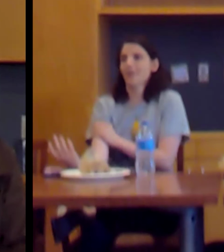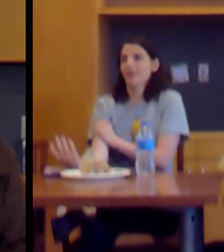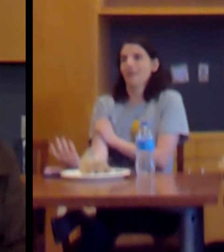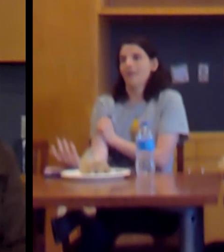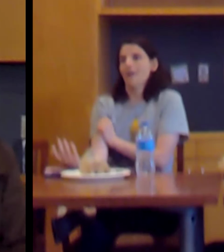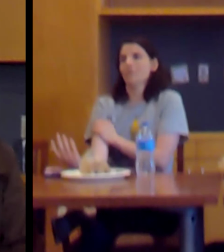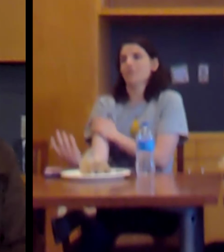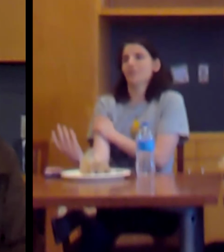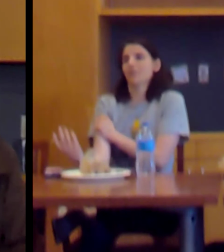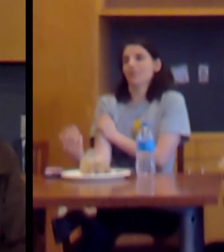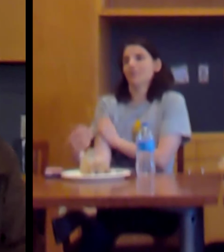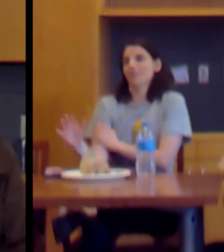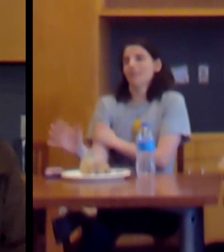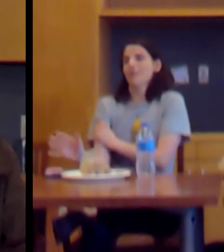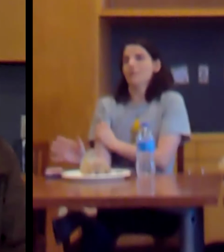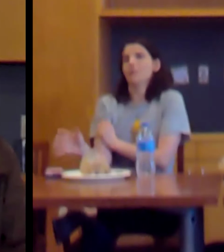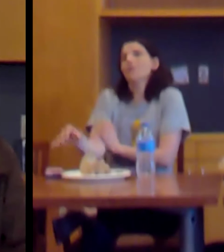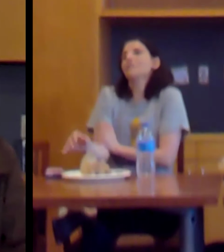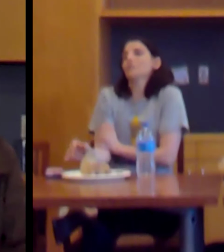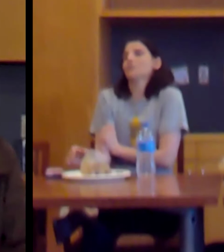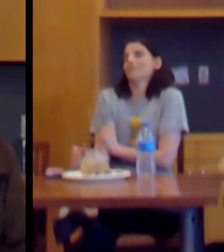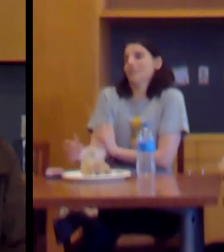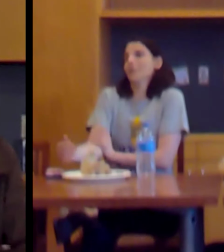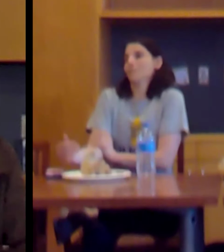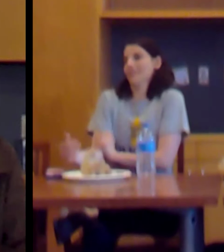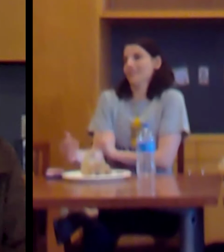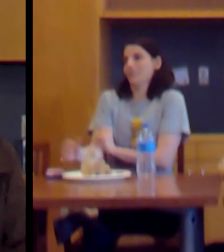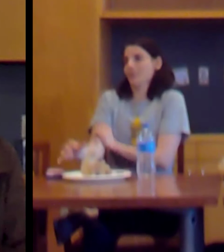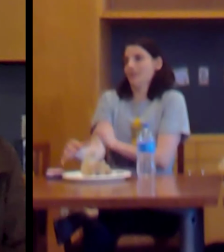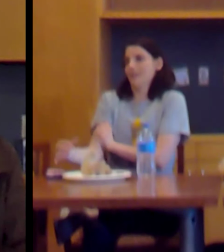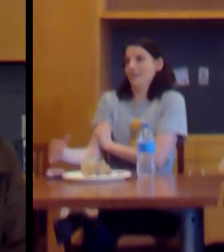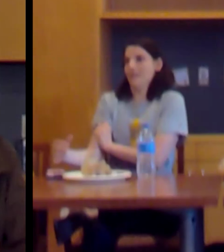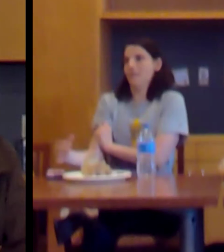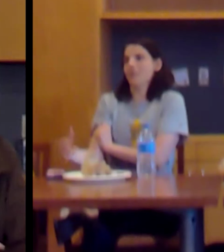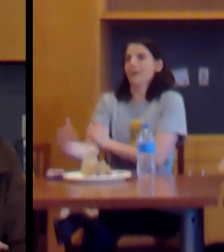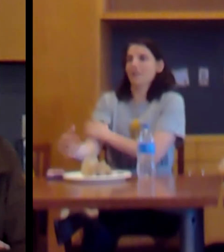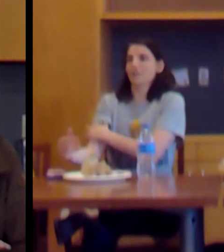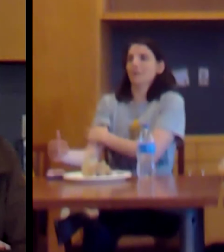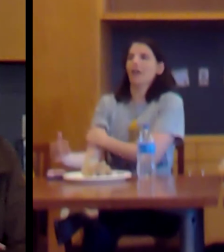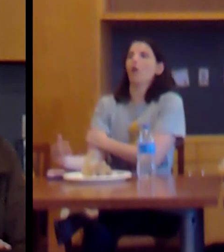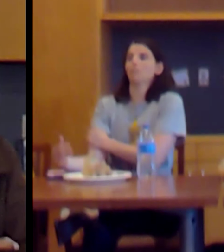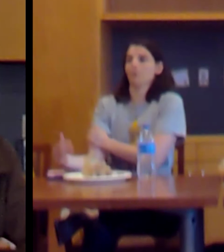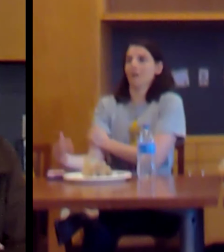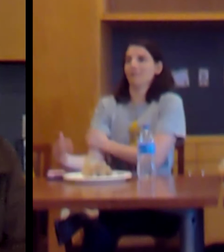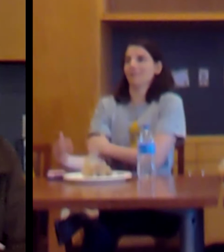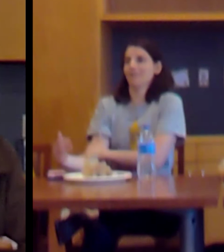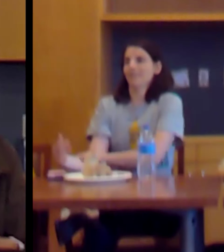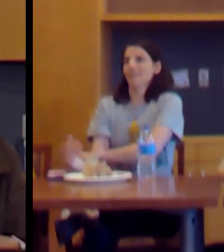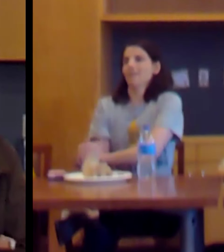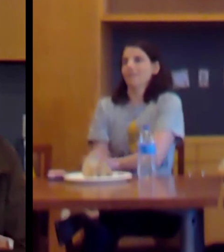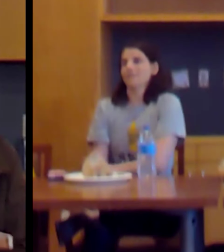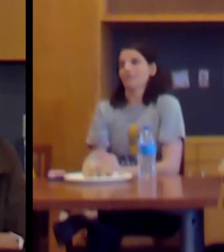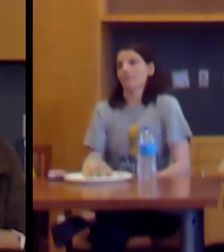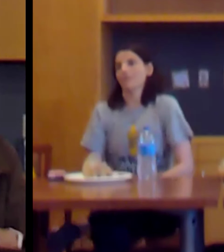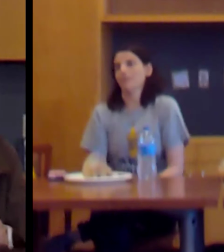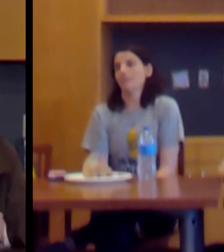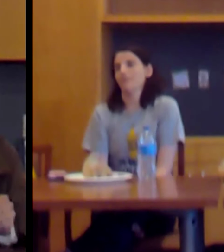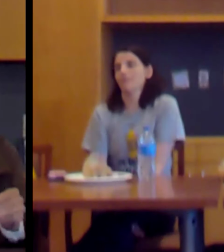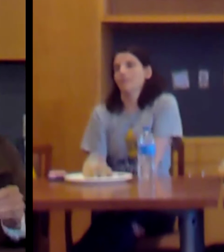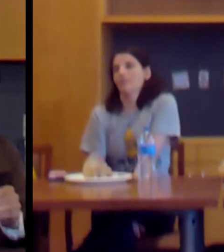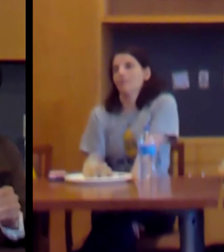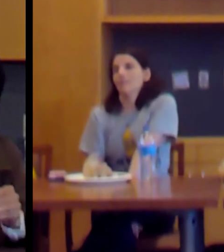questions. sure, exactly, yeah. Which You is have still- that specific. So you still have to know a little bit, or for them to actually be able to help you correctly. Yeah, or